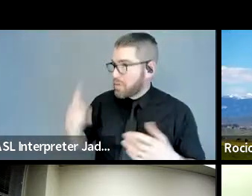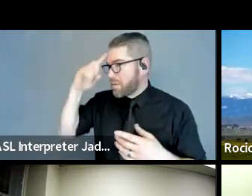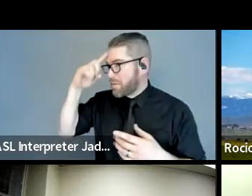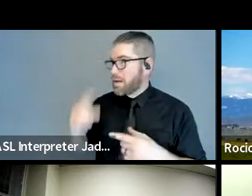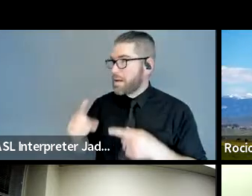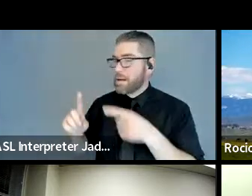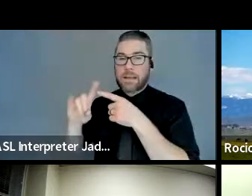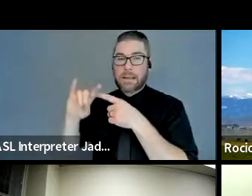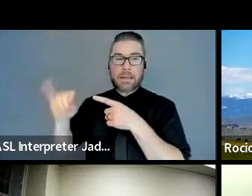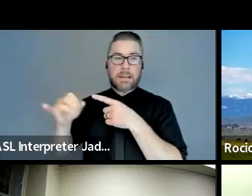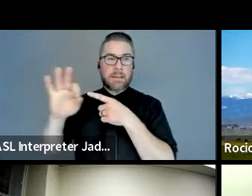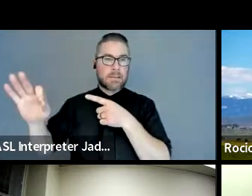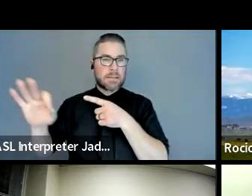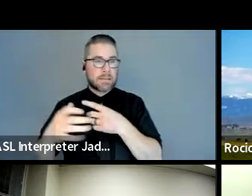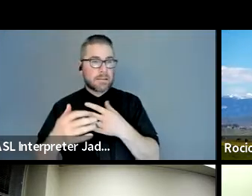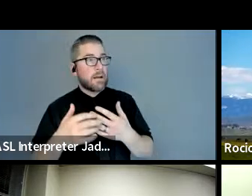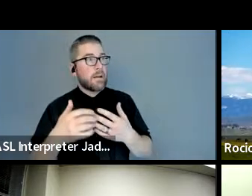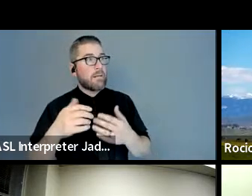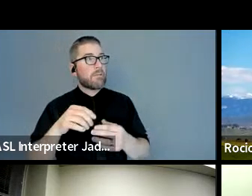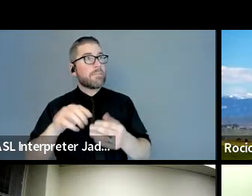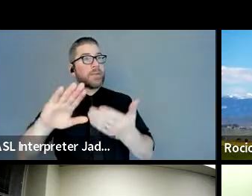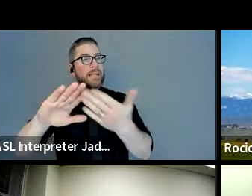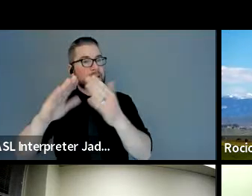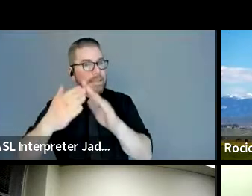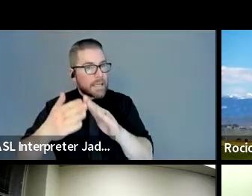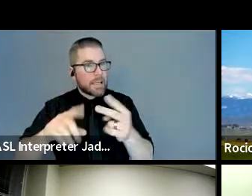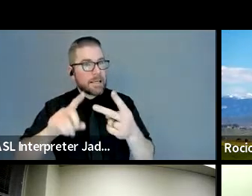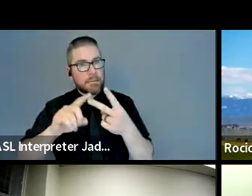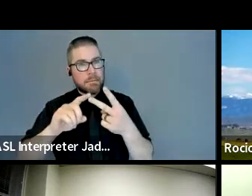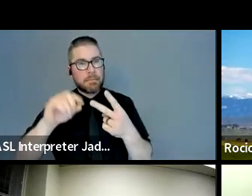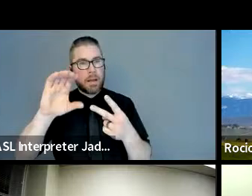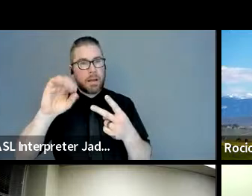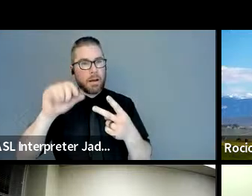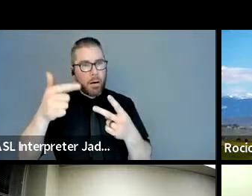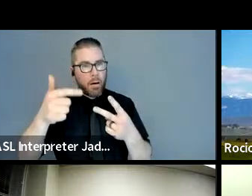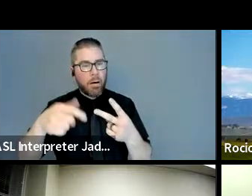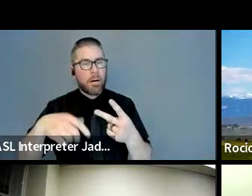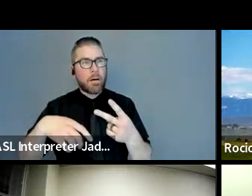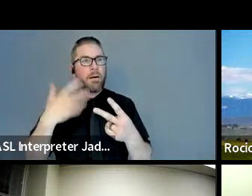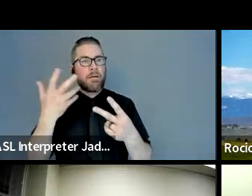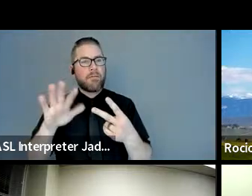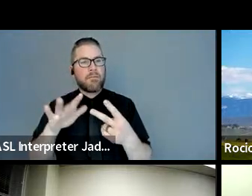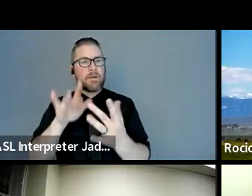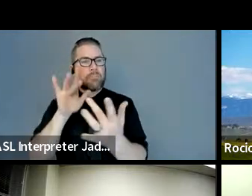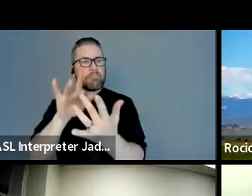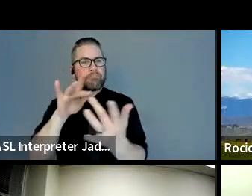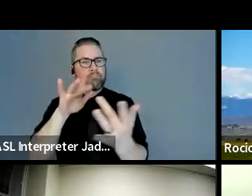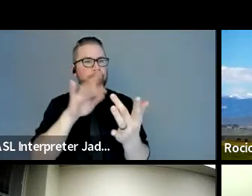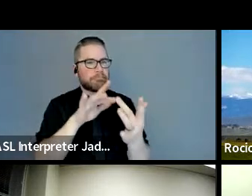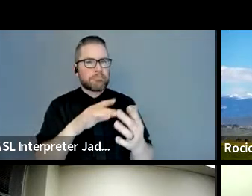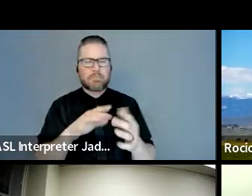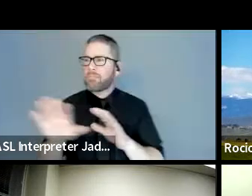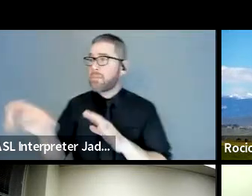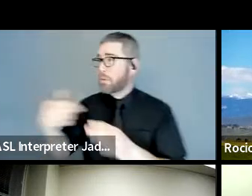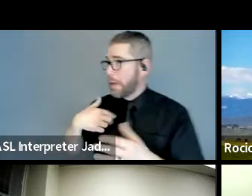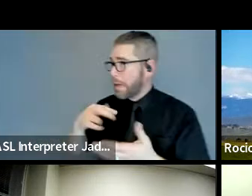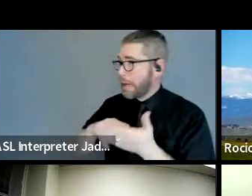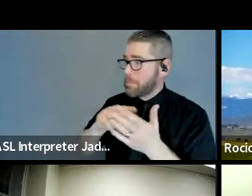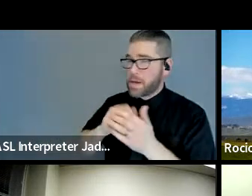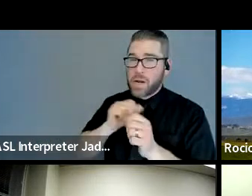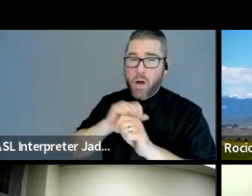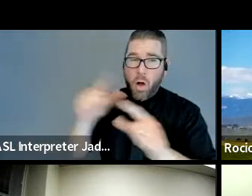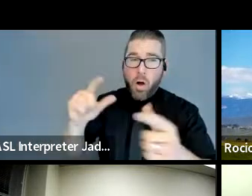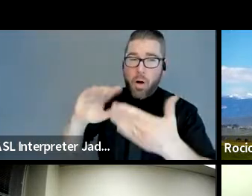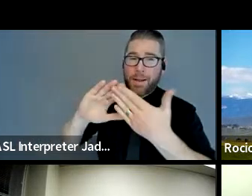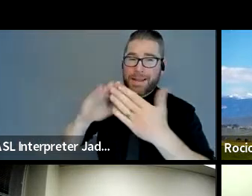COG. We have let me see who else I mean, specifically all the cities like Tracy, Manteca, and